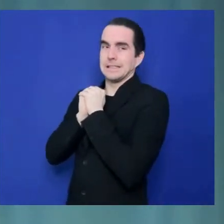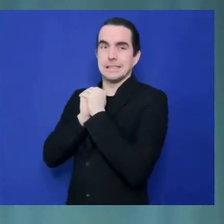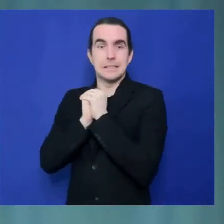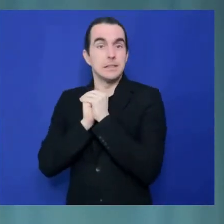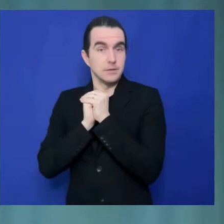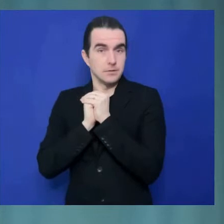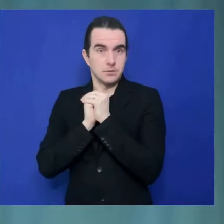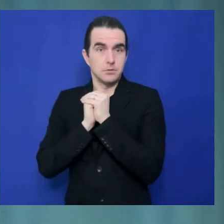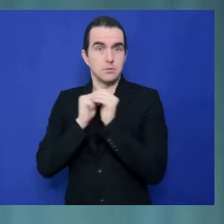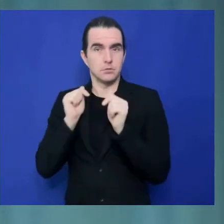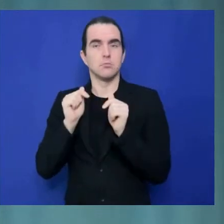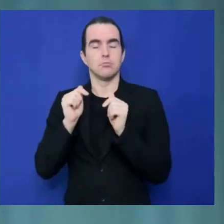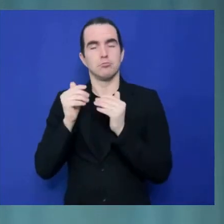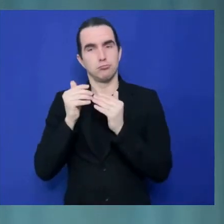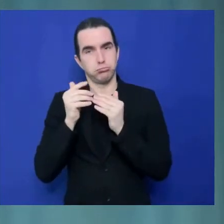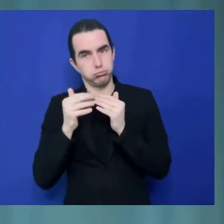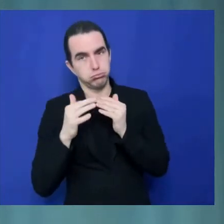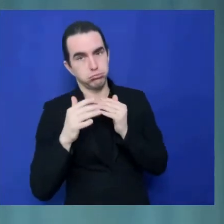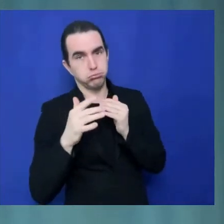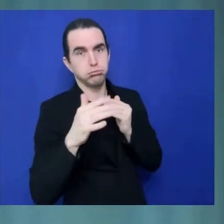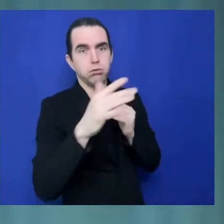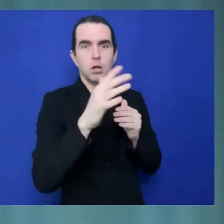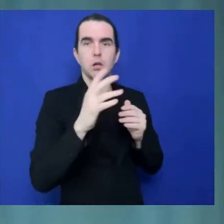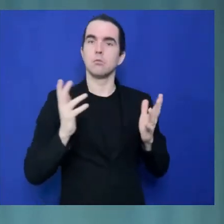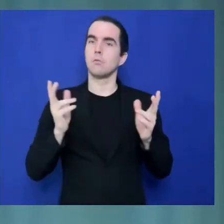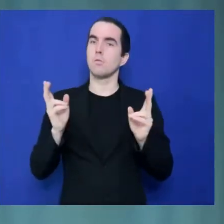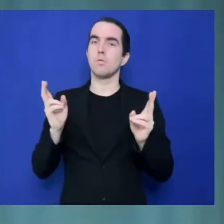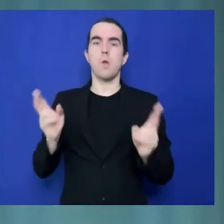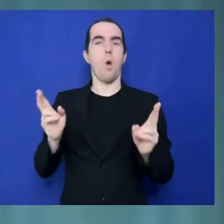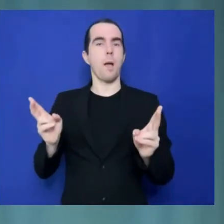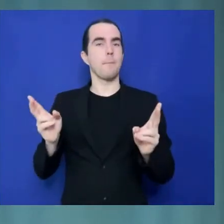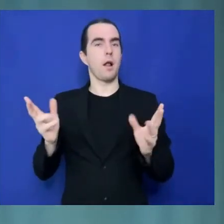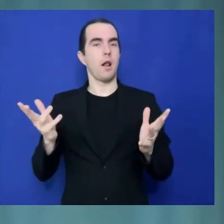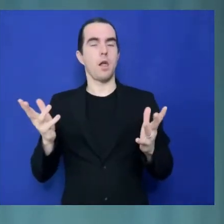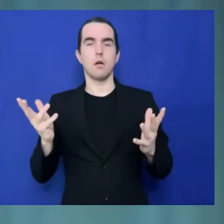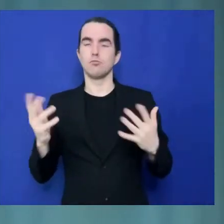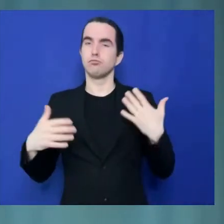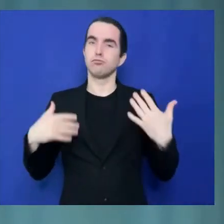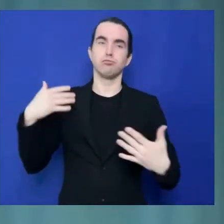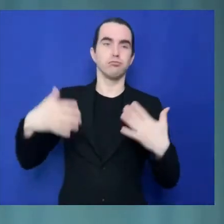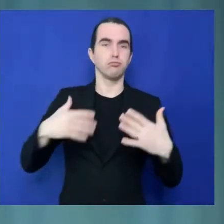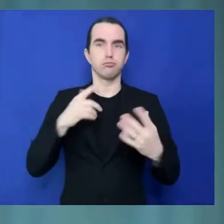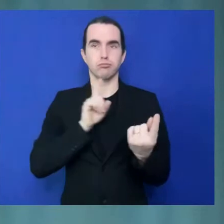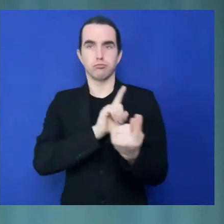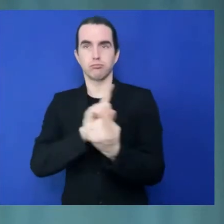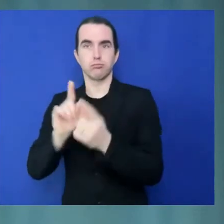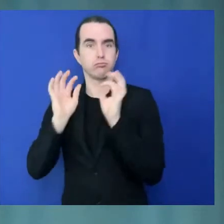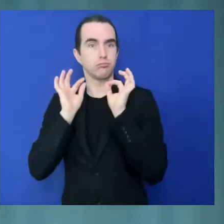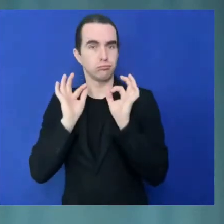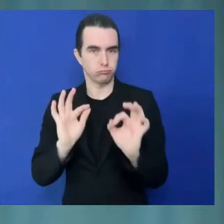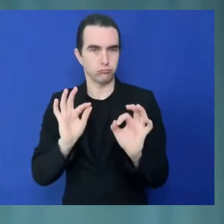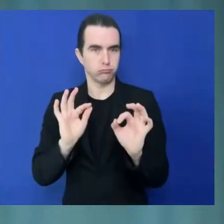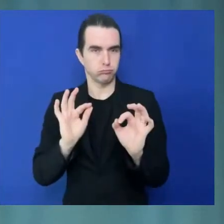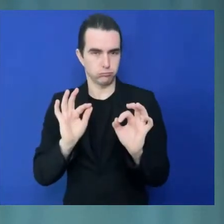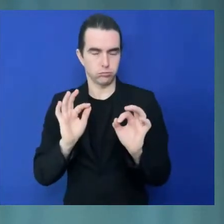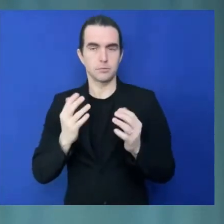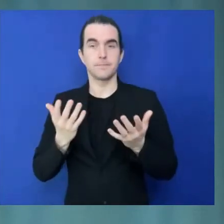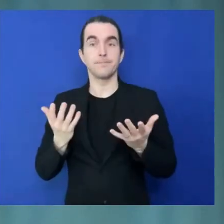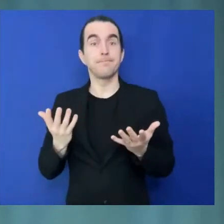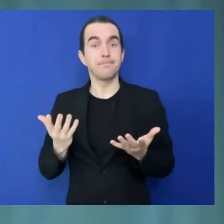Conference 2020 took place just before the full force of the coronavirus maelstrom hits us.